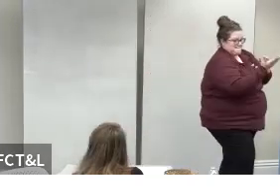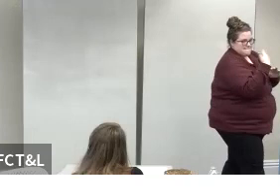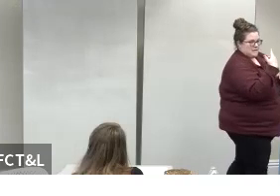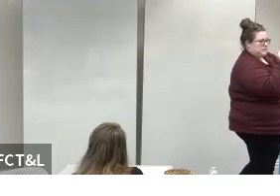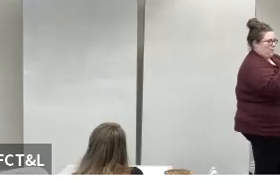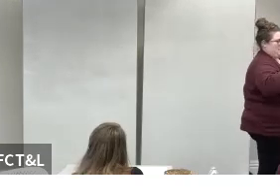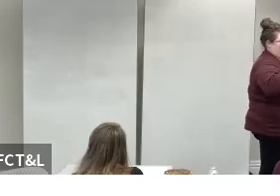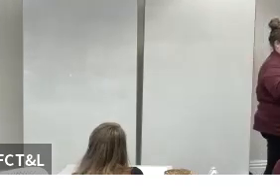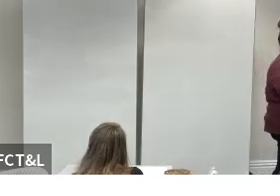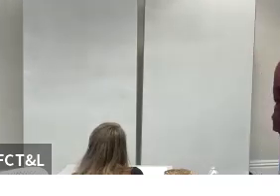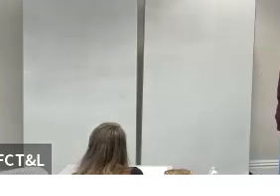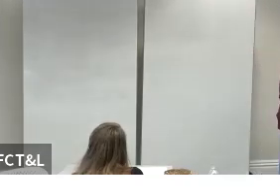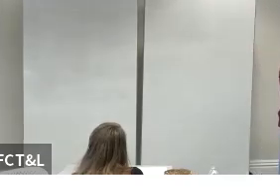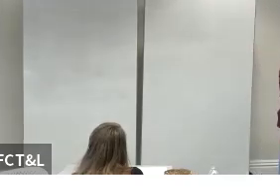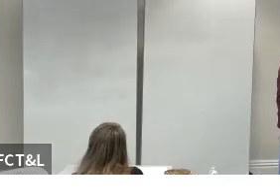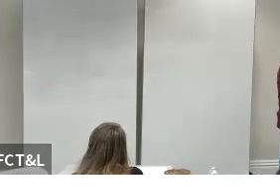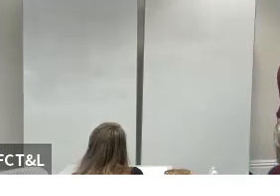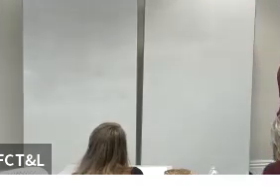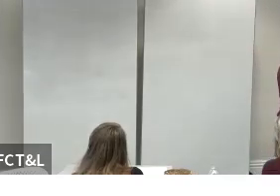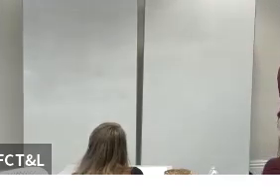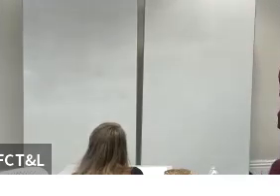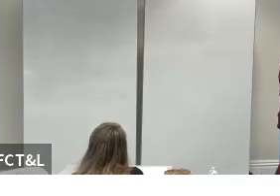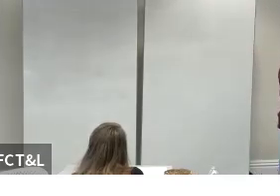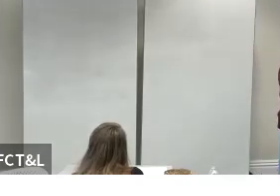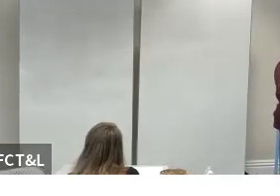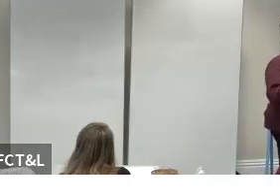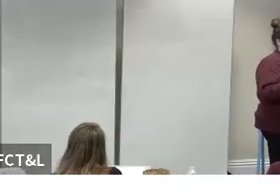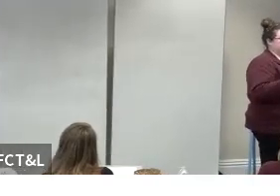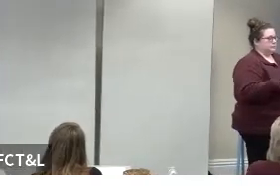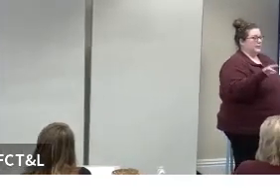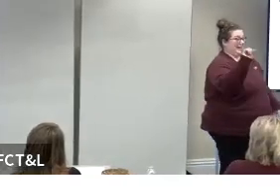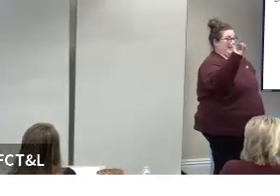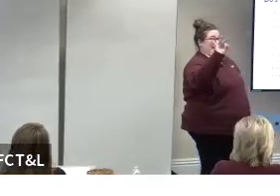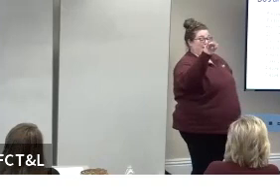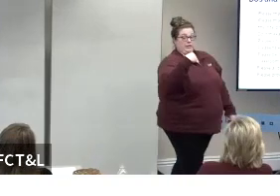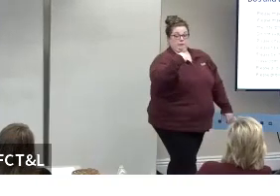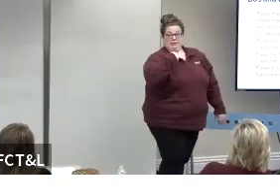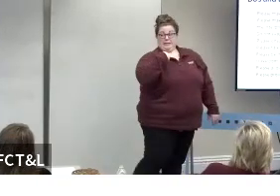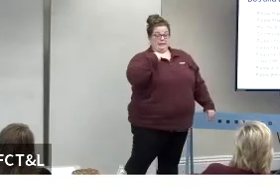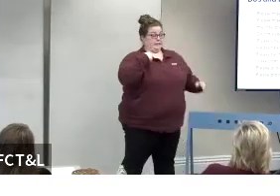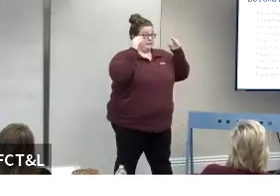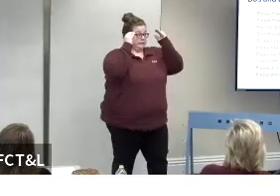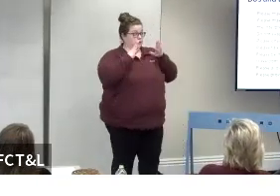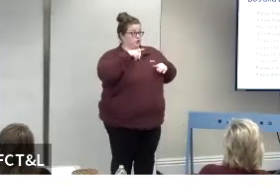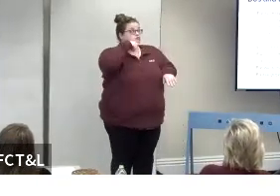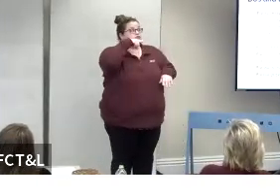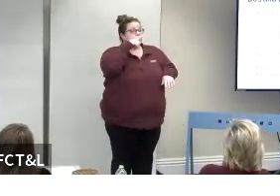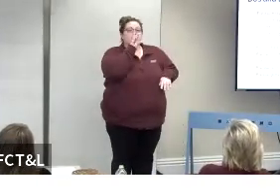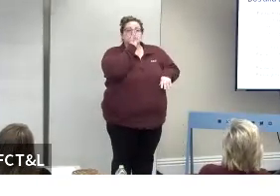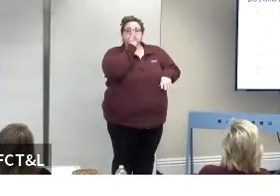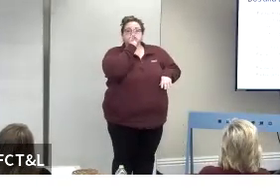an interpreter in the classroom, I'm going to use the interpreters as a volunteer. So when you guys come up here, so we can just kind of explain